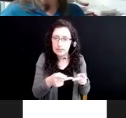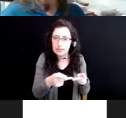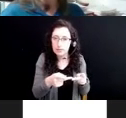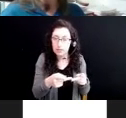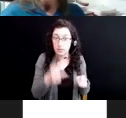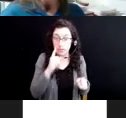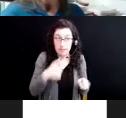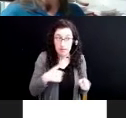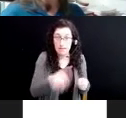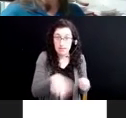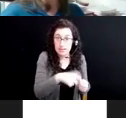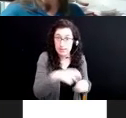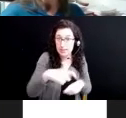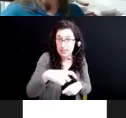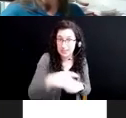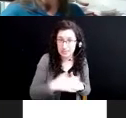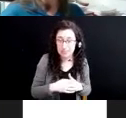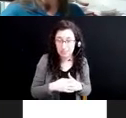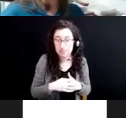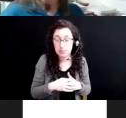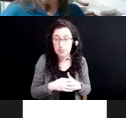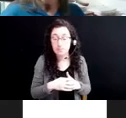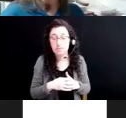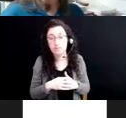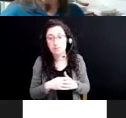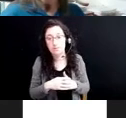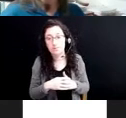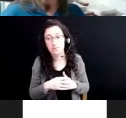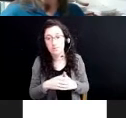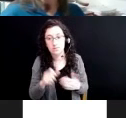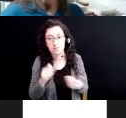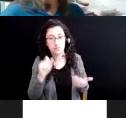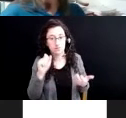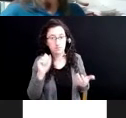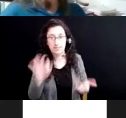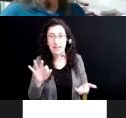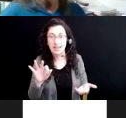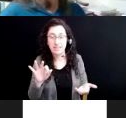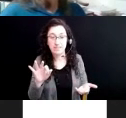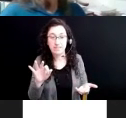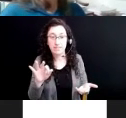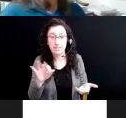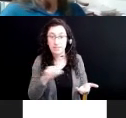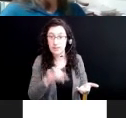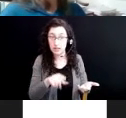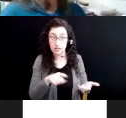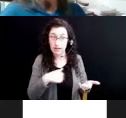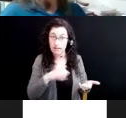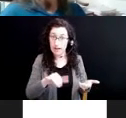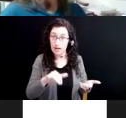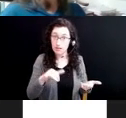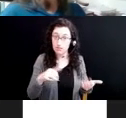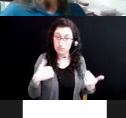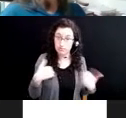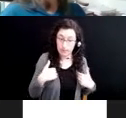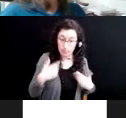needs. And if the species is there, if you know the species is there